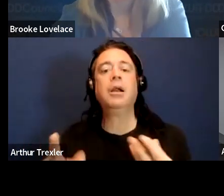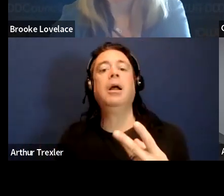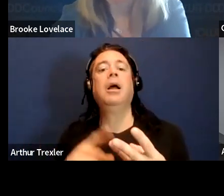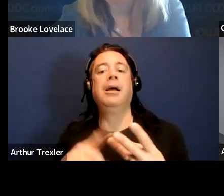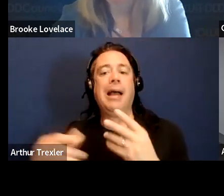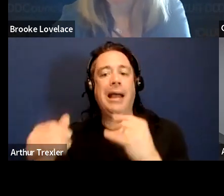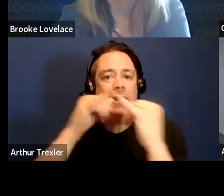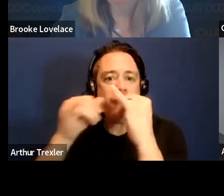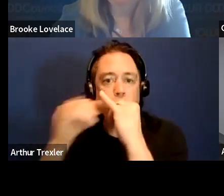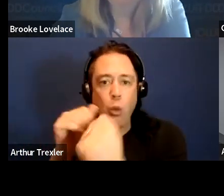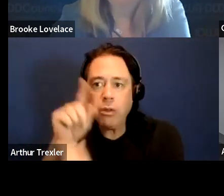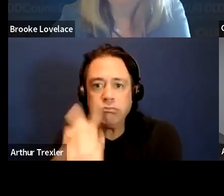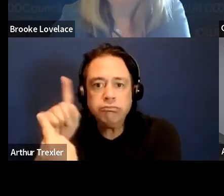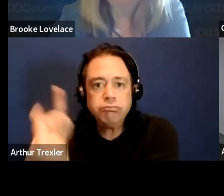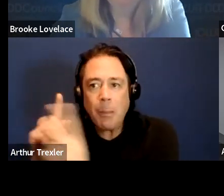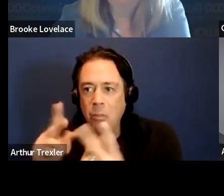conducting interviews.